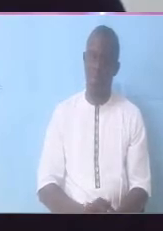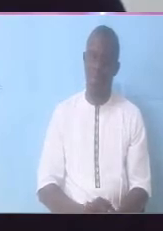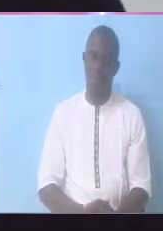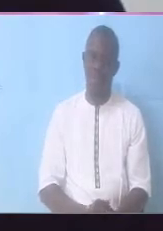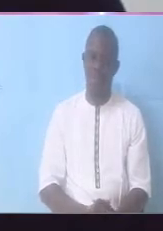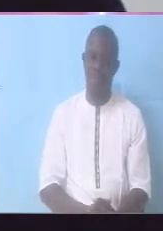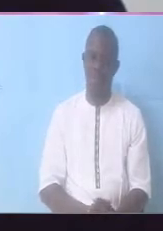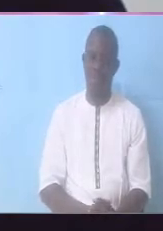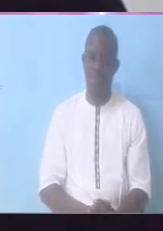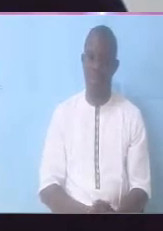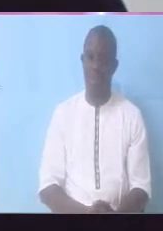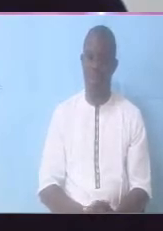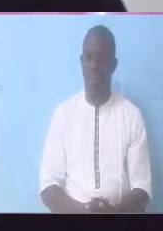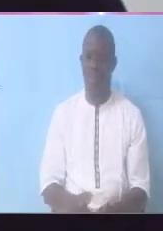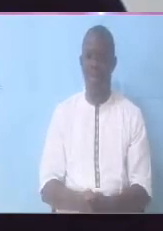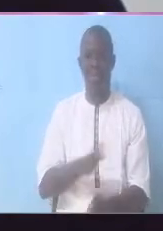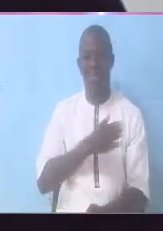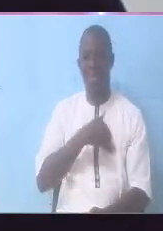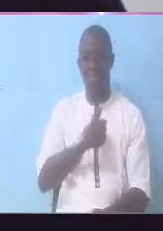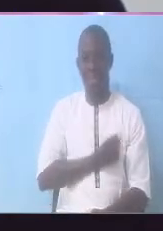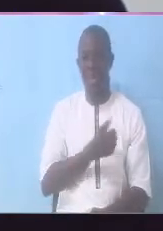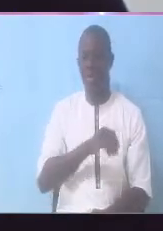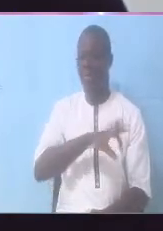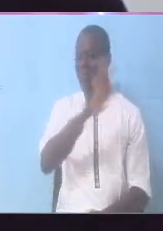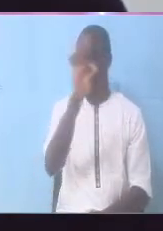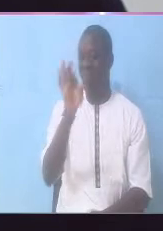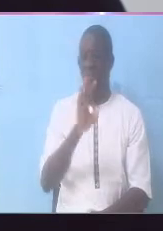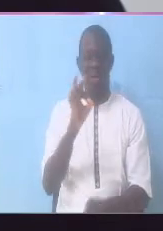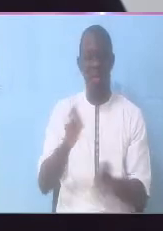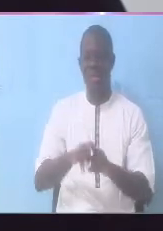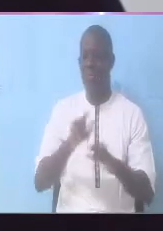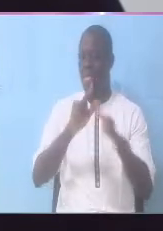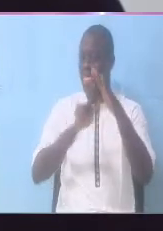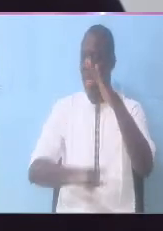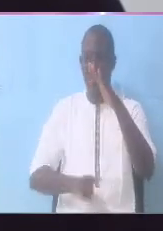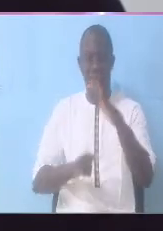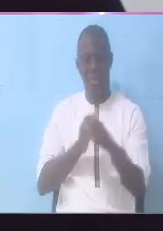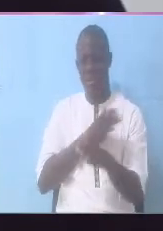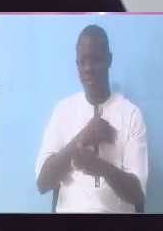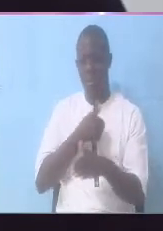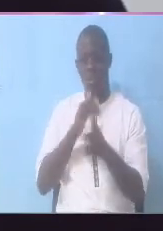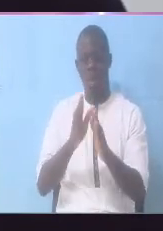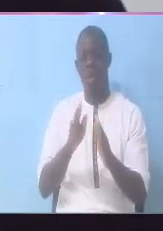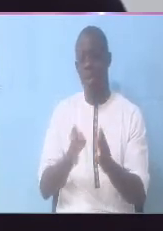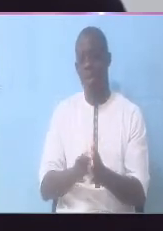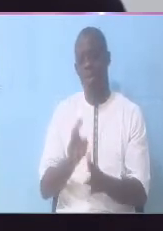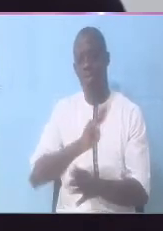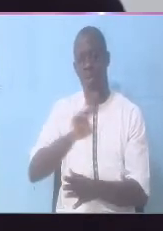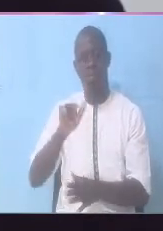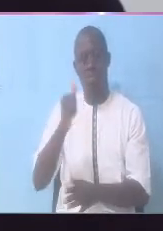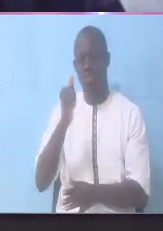Their treatment was degrading. Obviously, yes. It's not good.